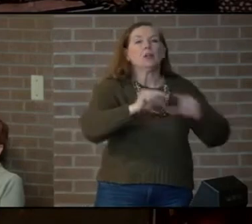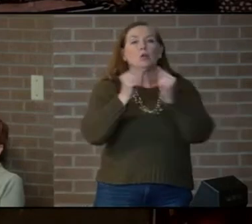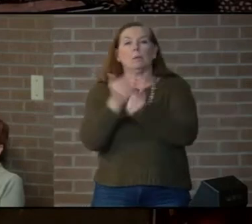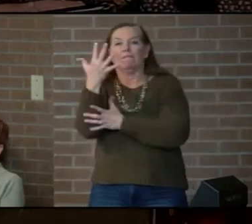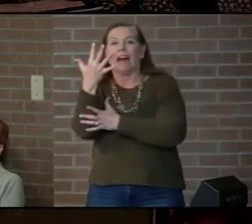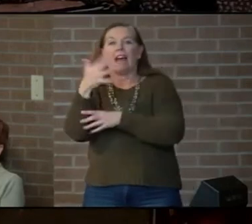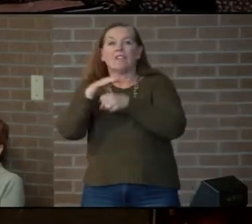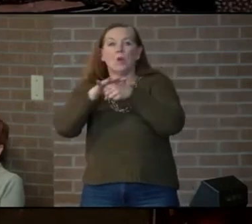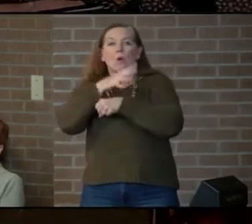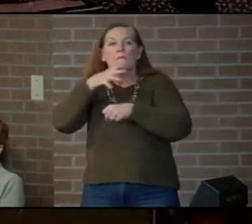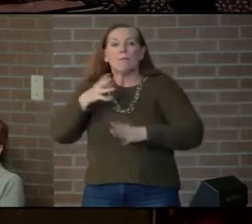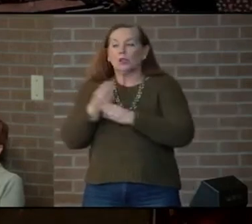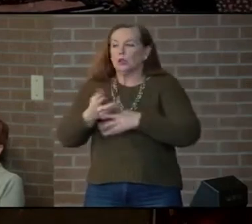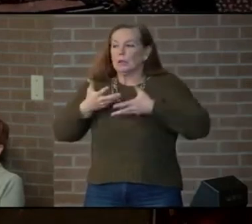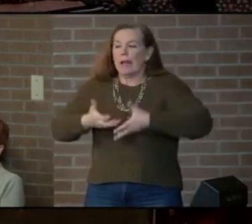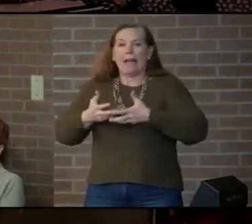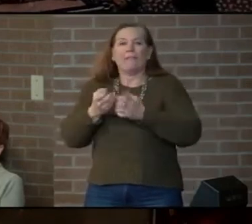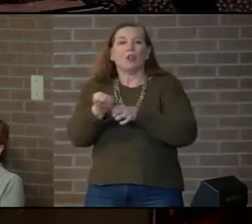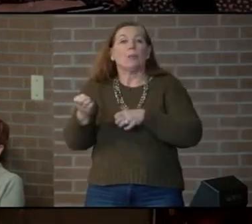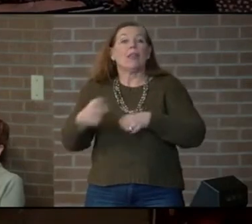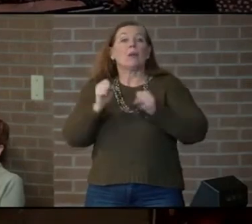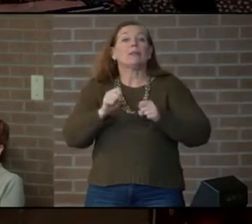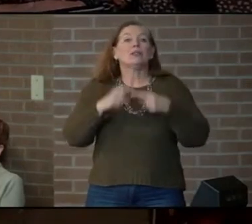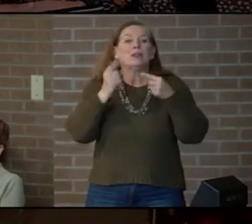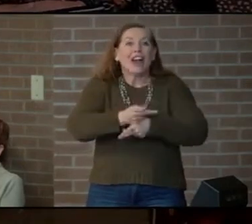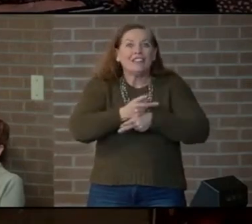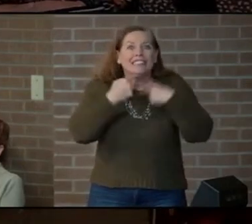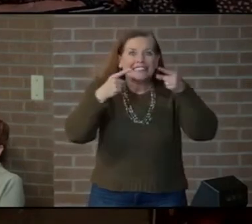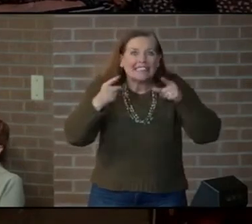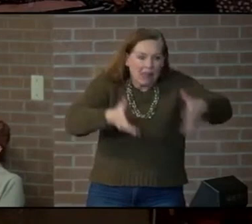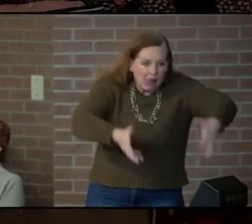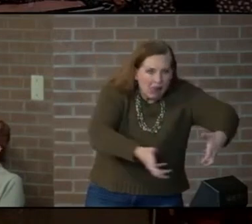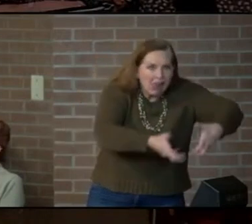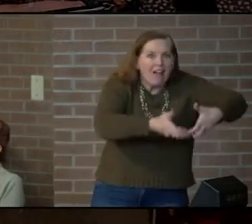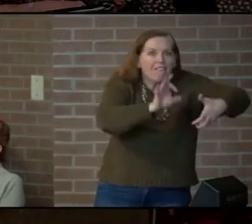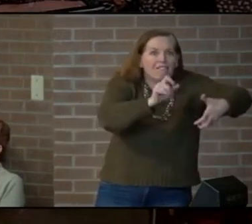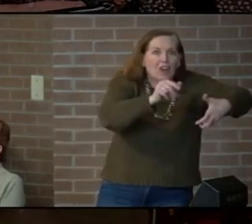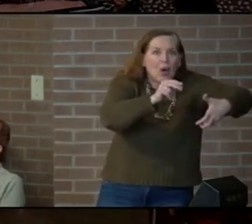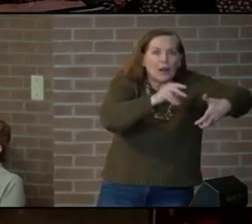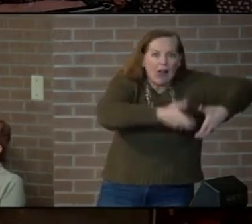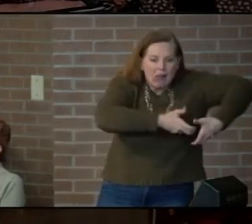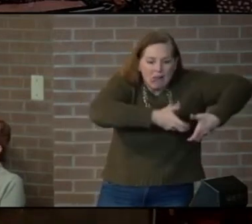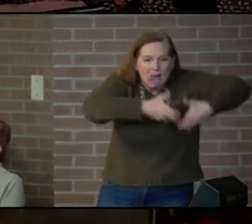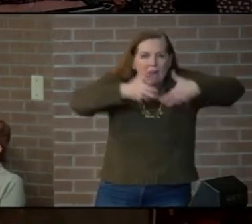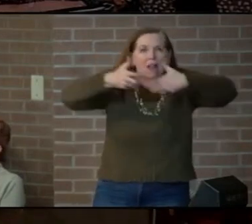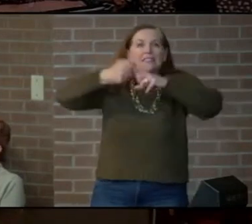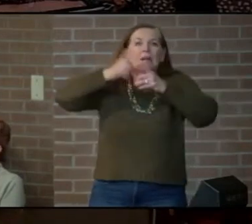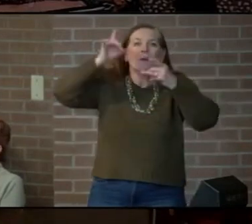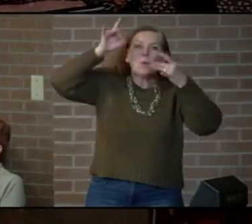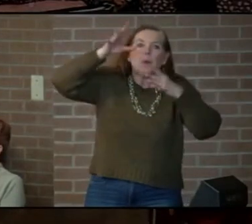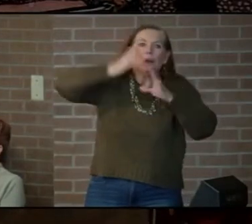some heavy equipment, and they were able to carefully and successfully haul Fiona up some very incredibly